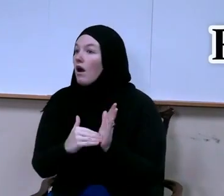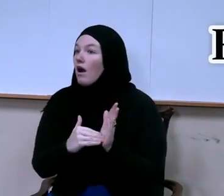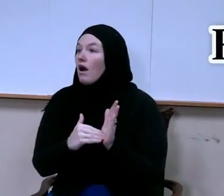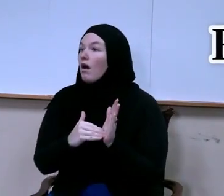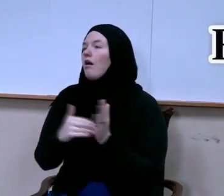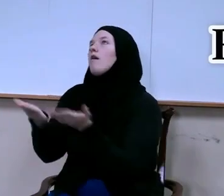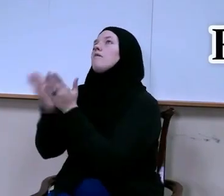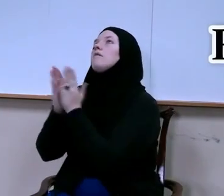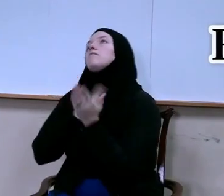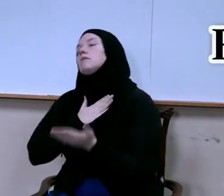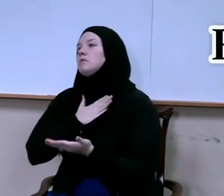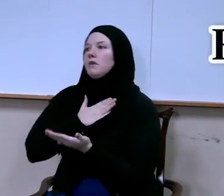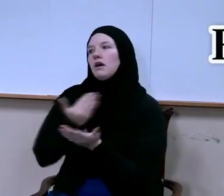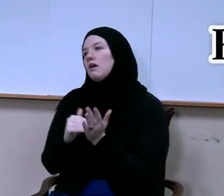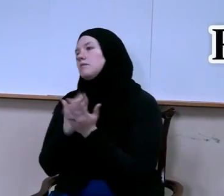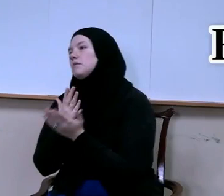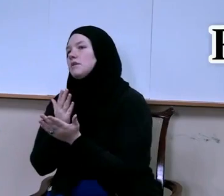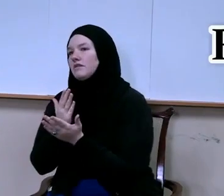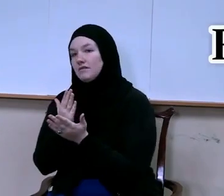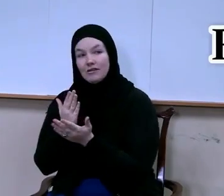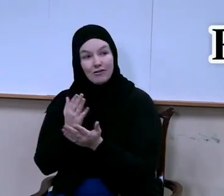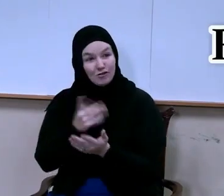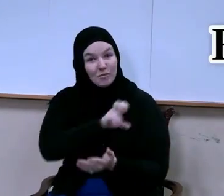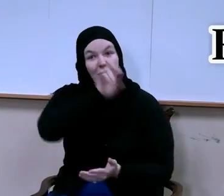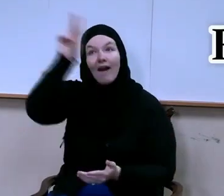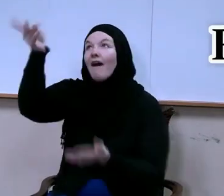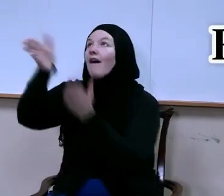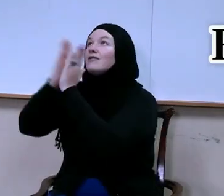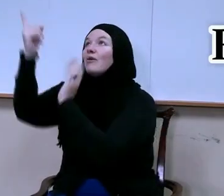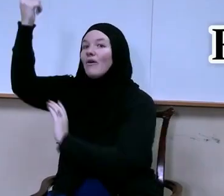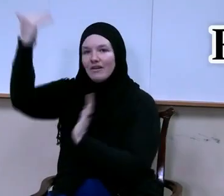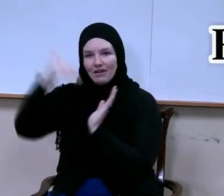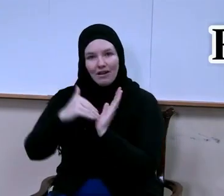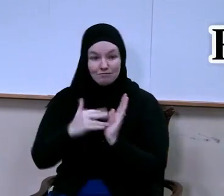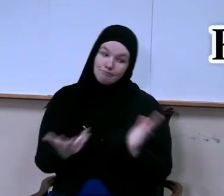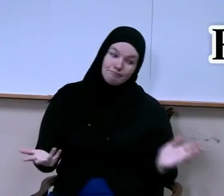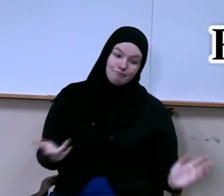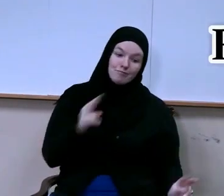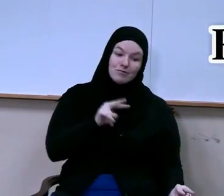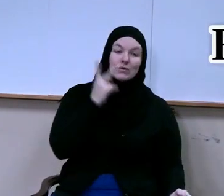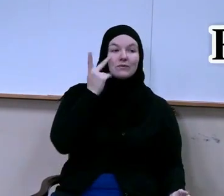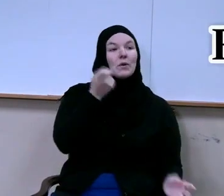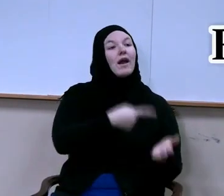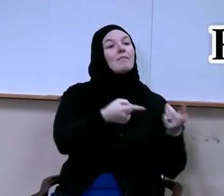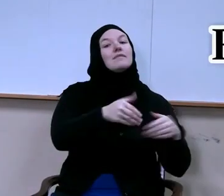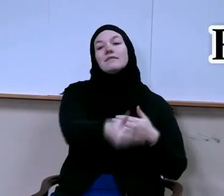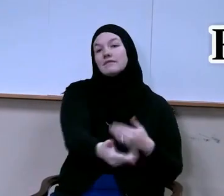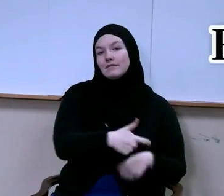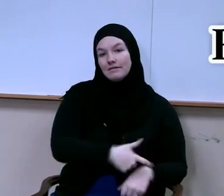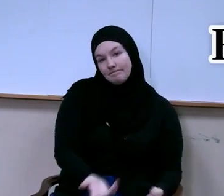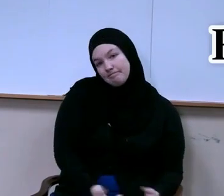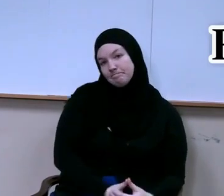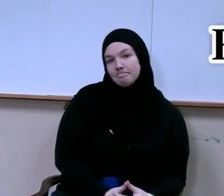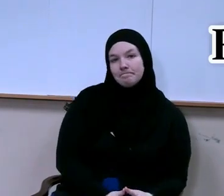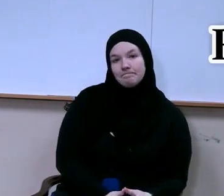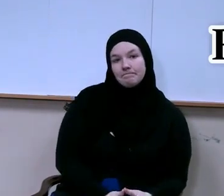remembered. Not only when it is difficult, not only when it is a crisis, not only when